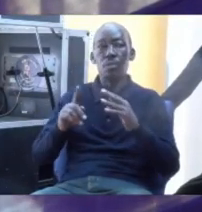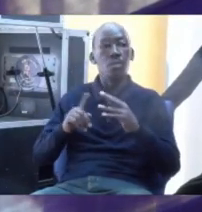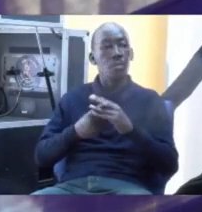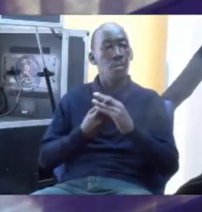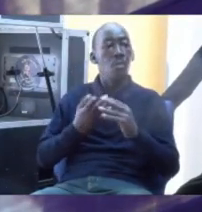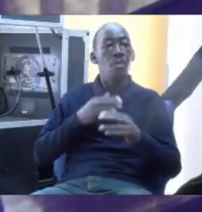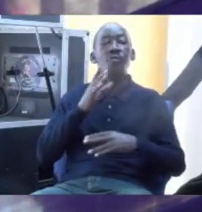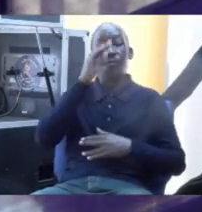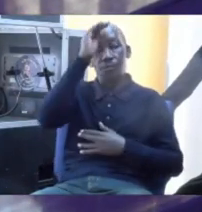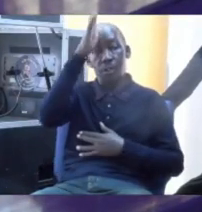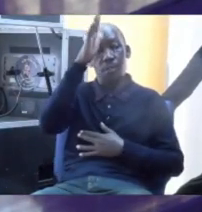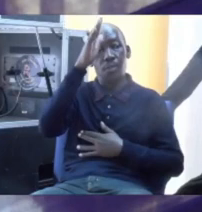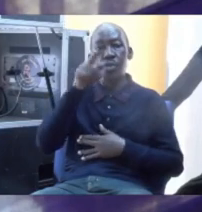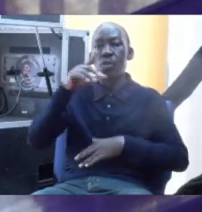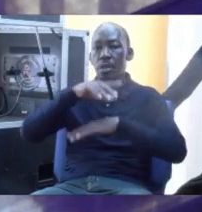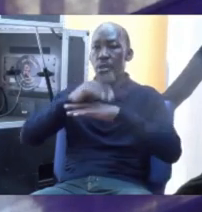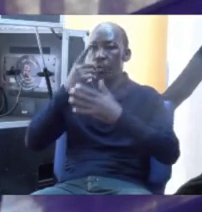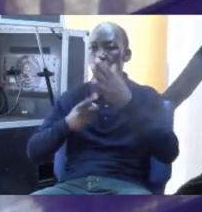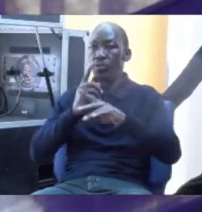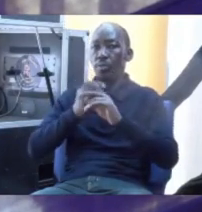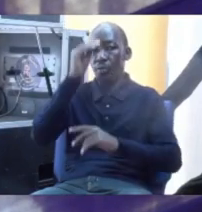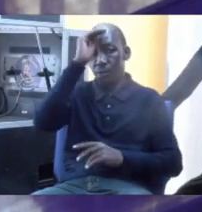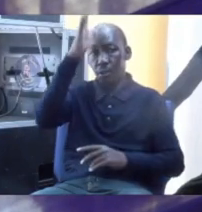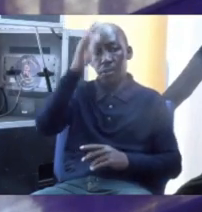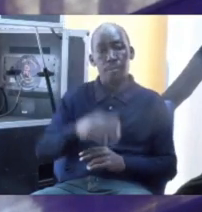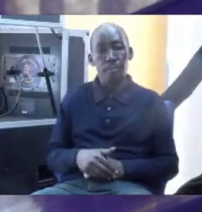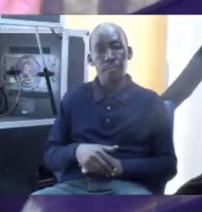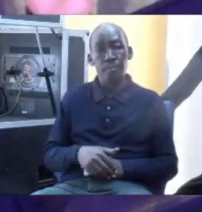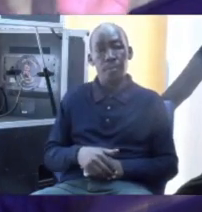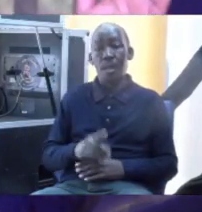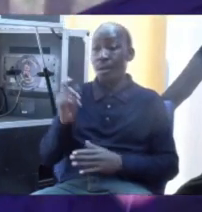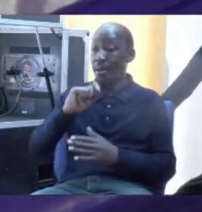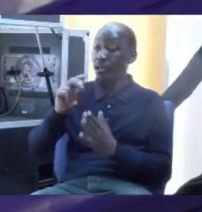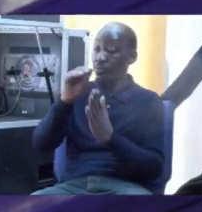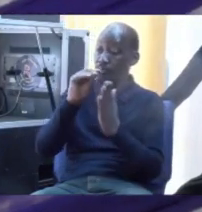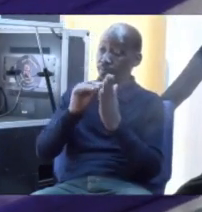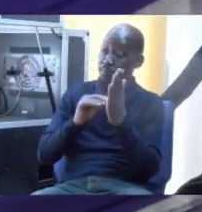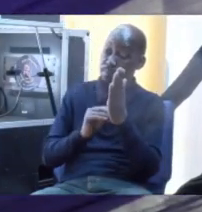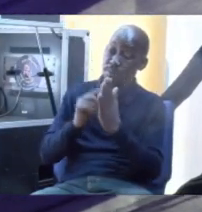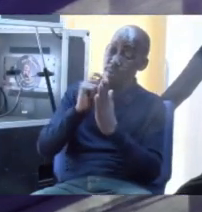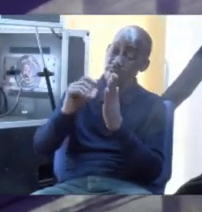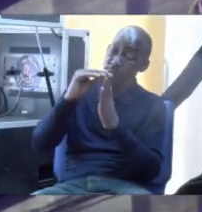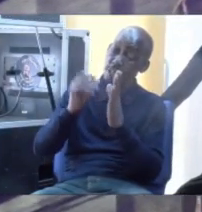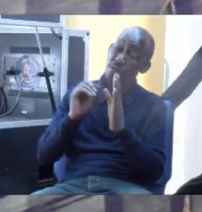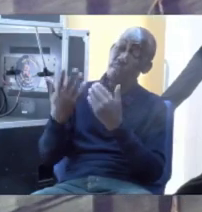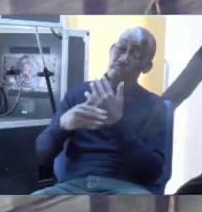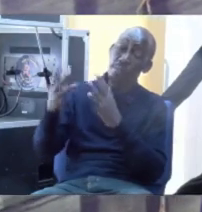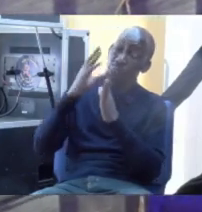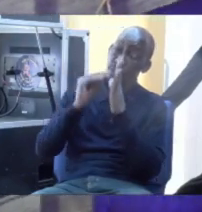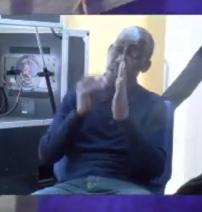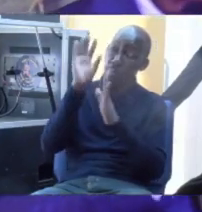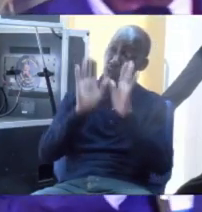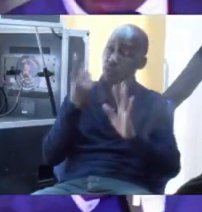na baba. What do we get from the Father? Kutoka baba tunataka nini? Now write note, write this down. If andika haya kama unaandika. It's important for